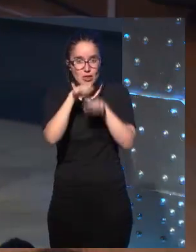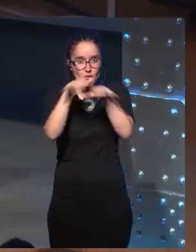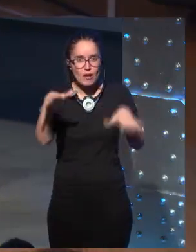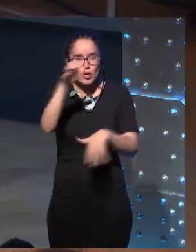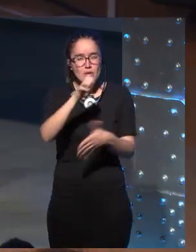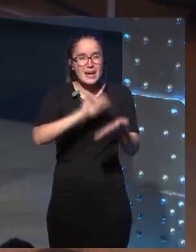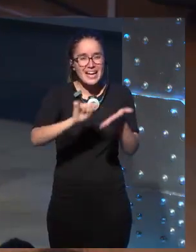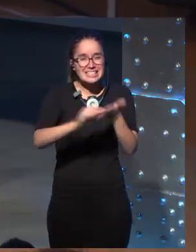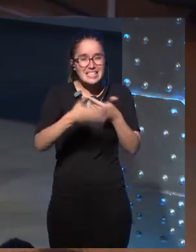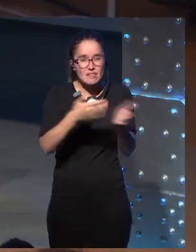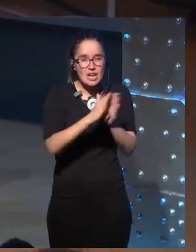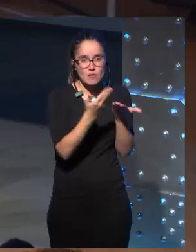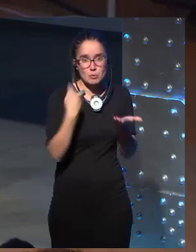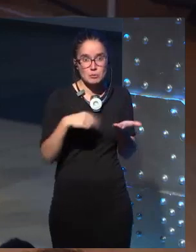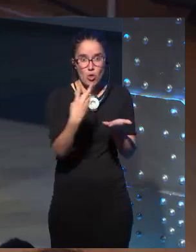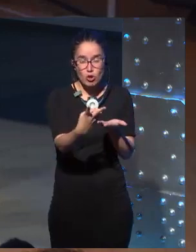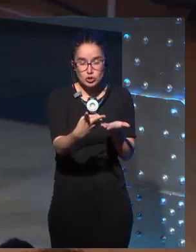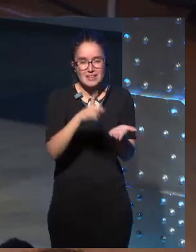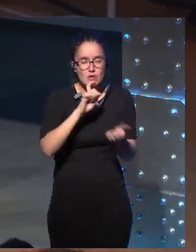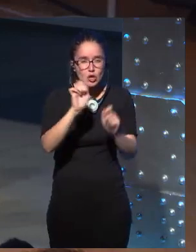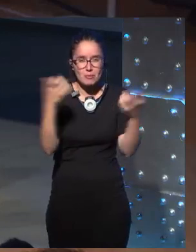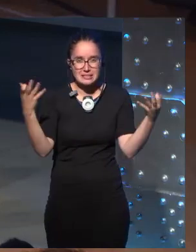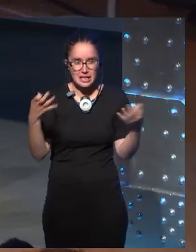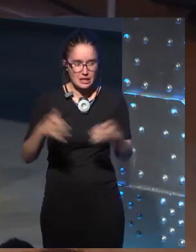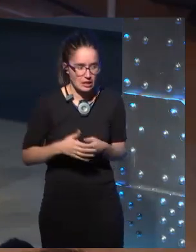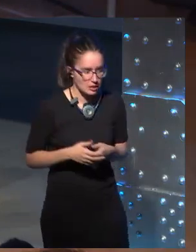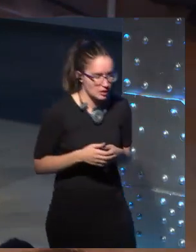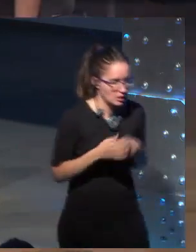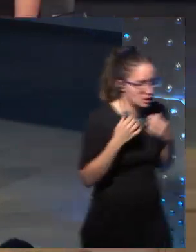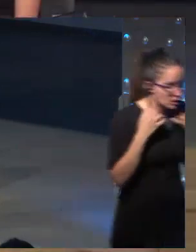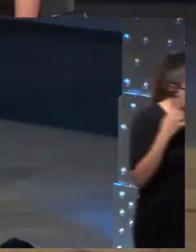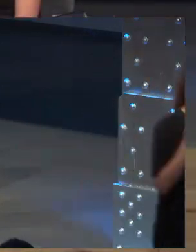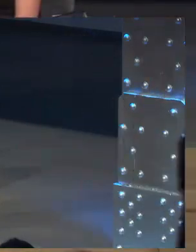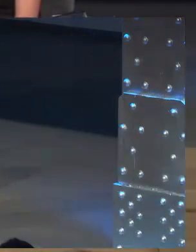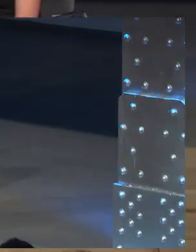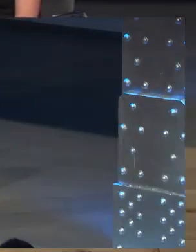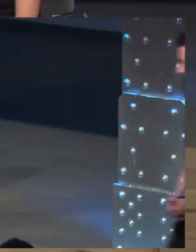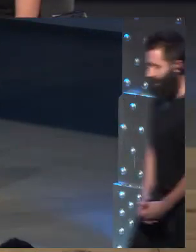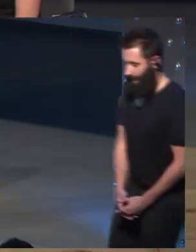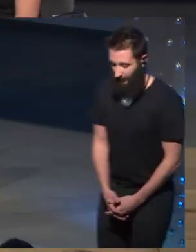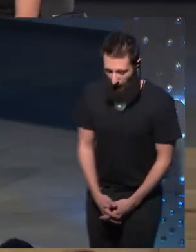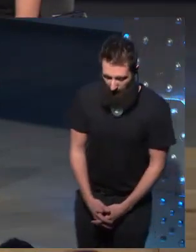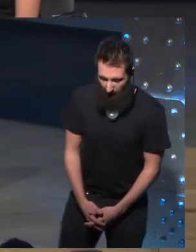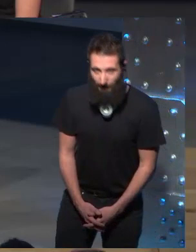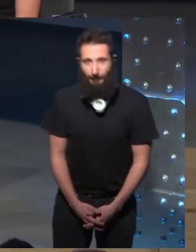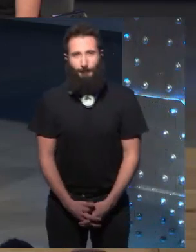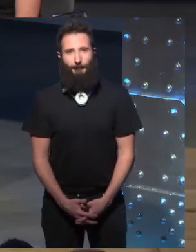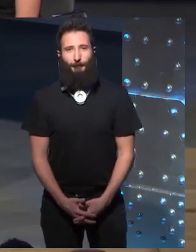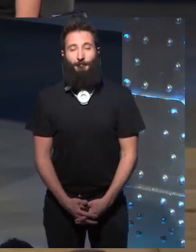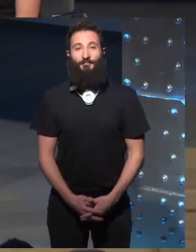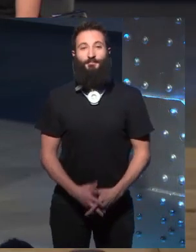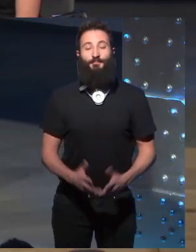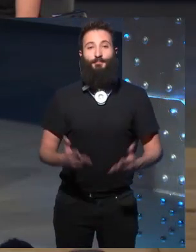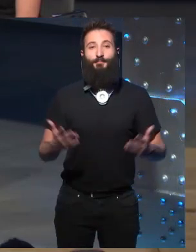difficult thing for a disseminator, for a physicist, to be able to explain to people? What's the most difficult thing?